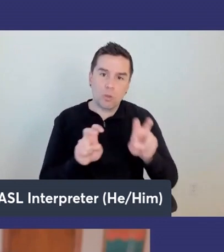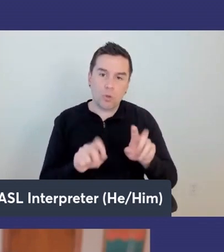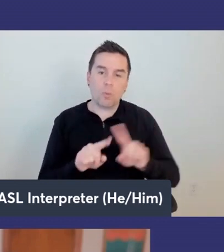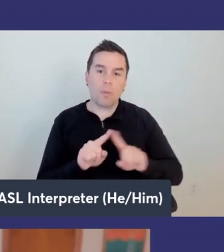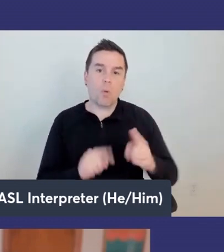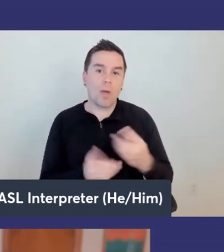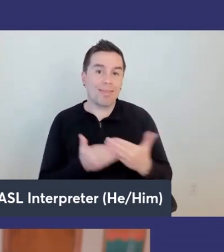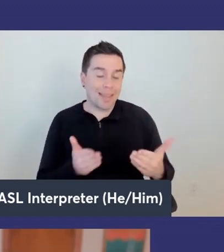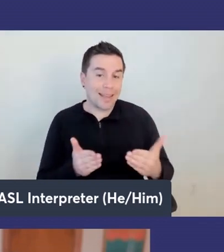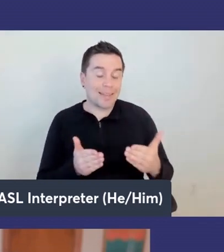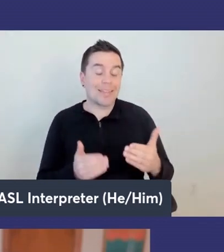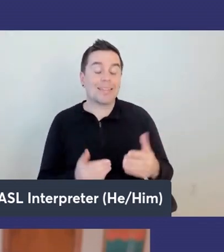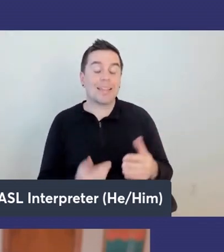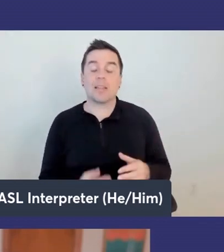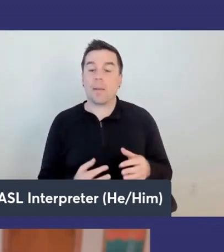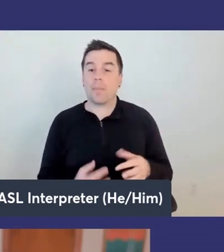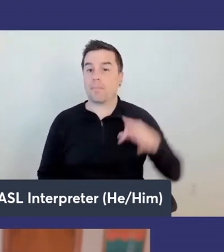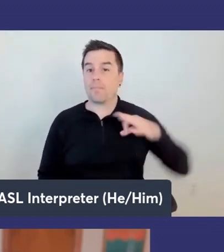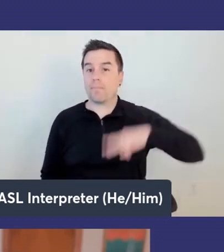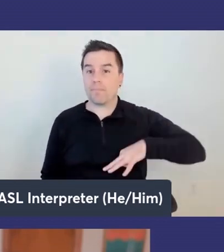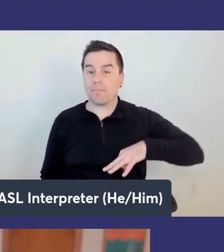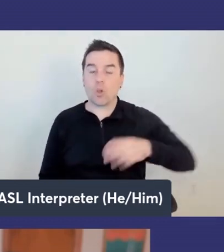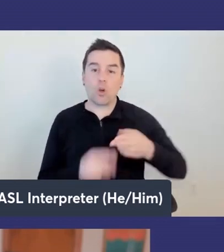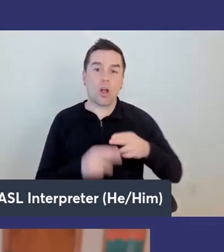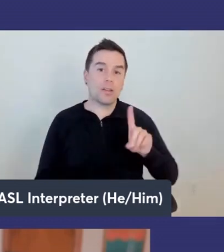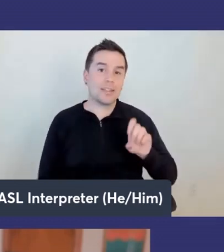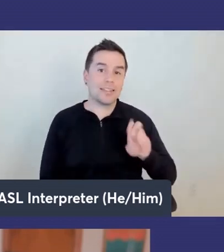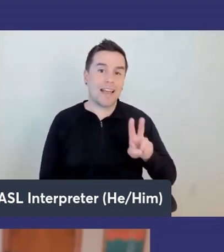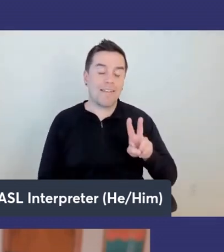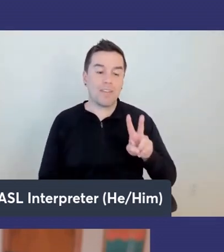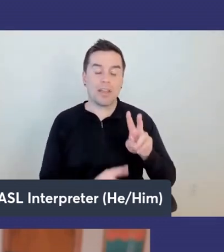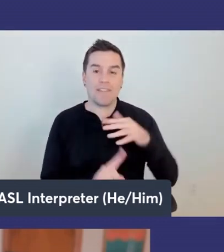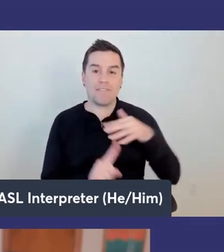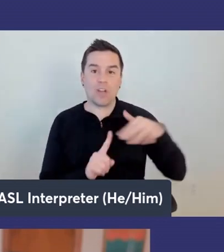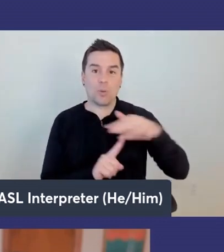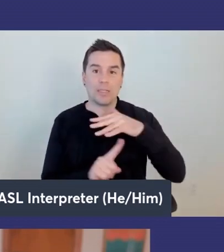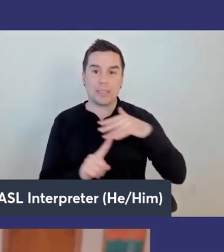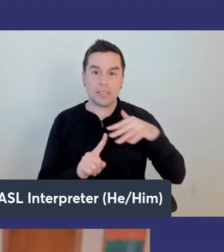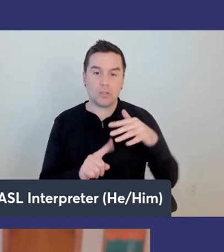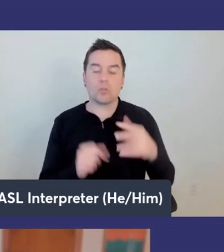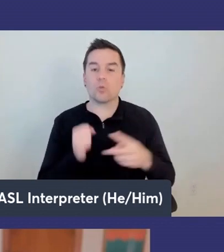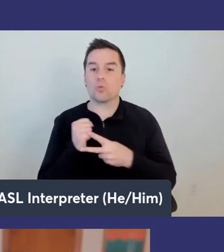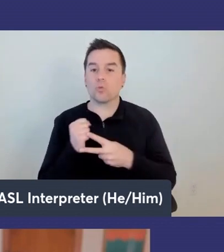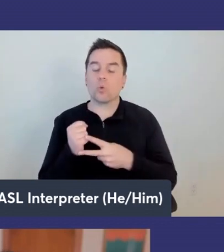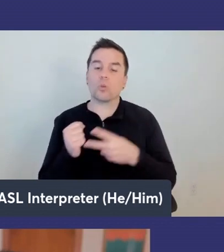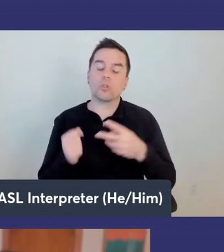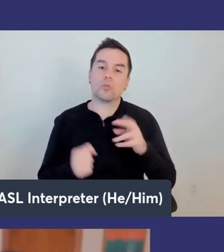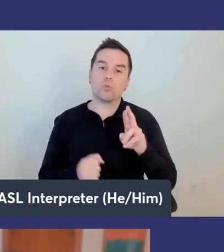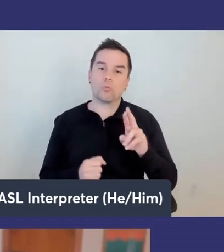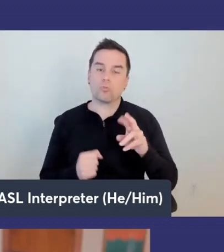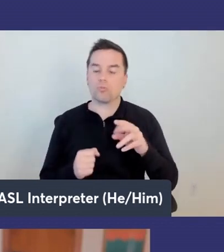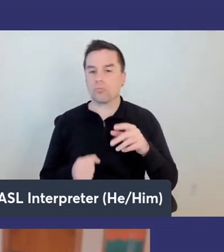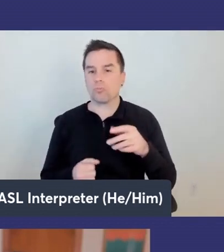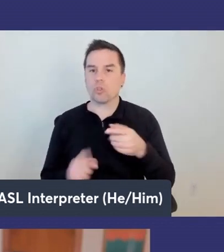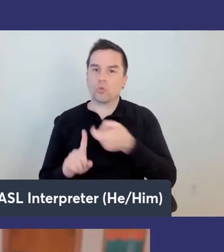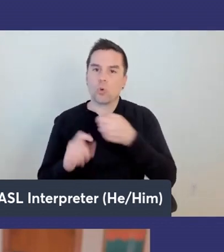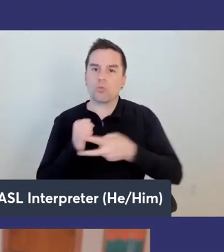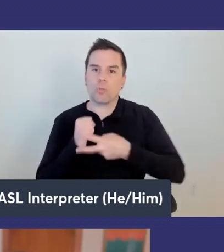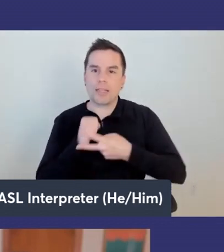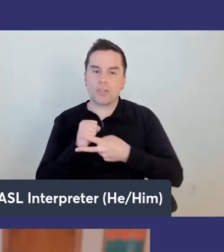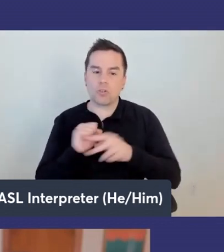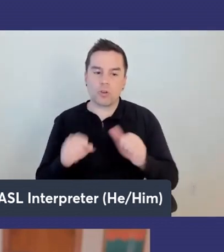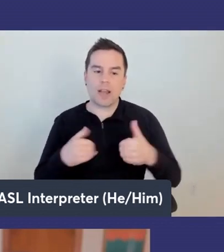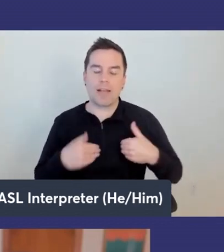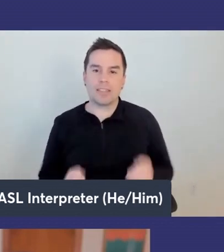environments. And so these are integrated into, so every CodeCatalyst project has a source repositories, which is kind of unique. You can have multiple source repositories inside of a